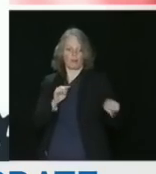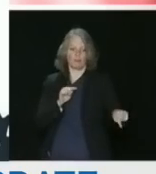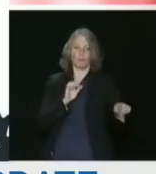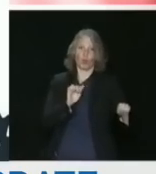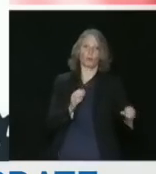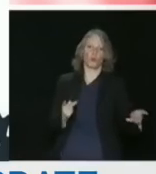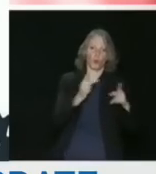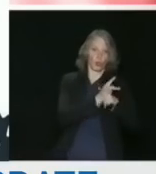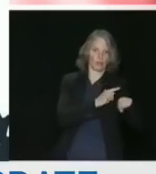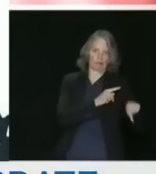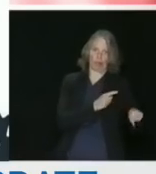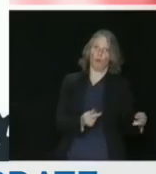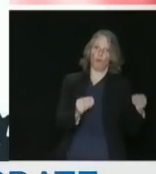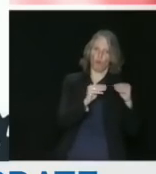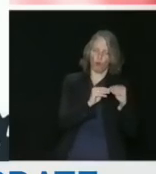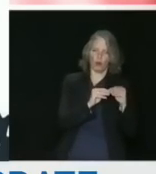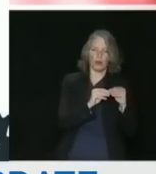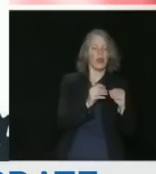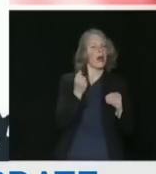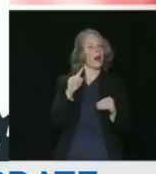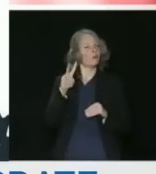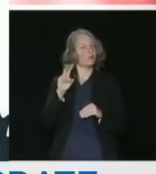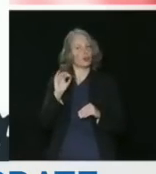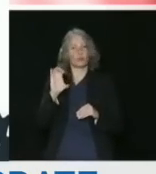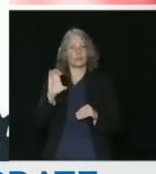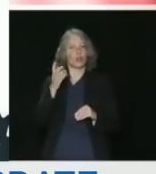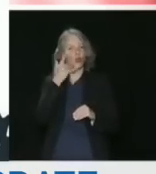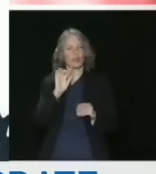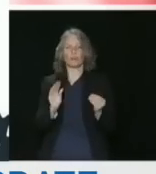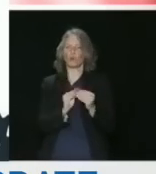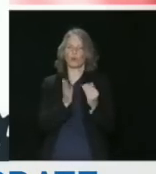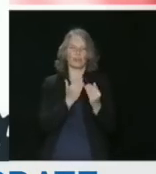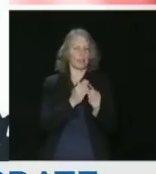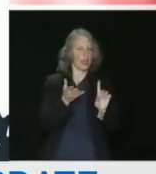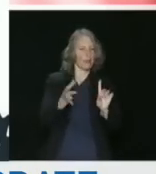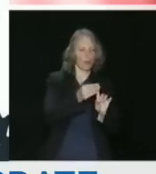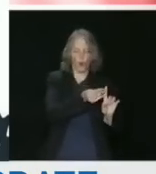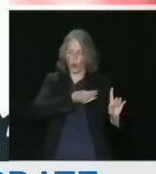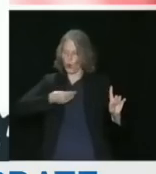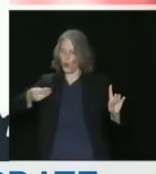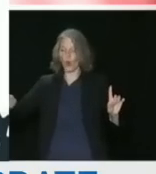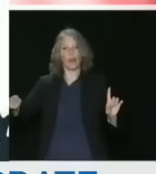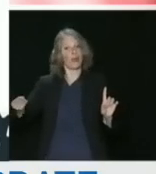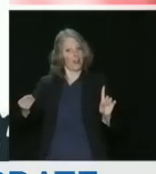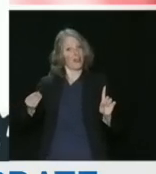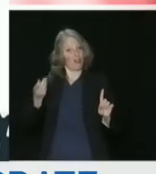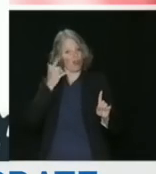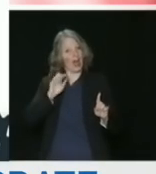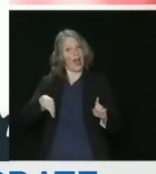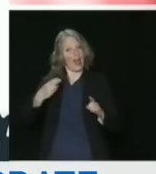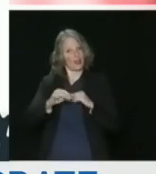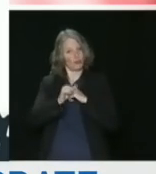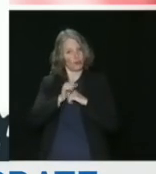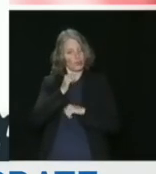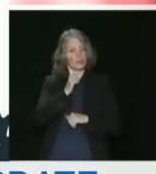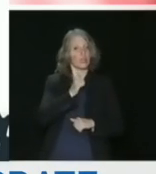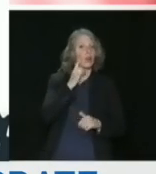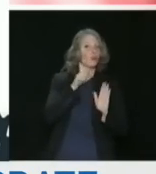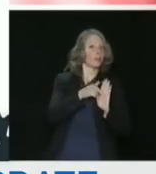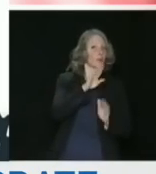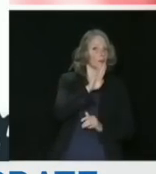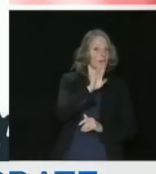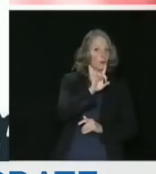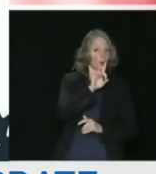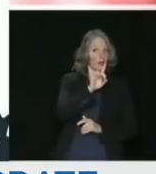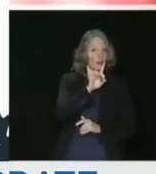However, more contagious variants present a risk everywhere in the country. More contagious variants like